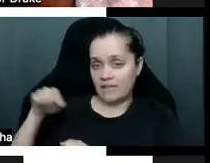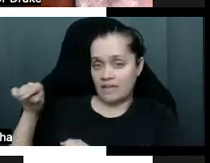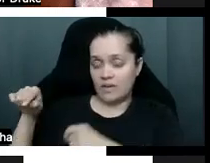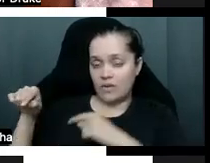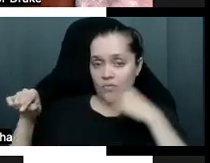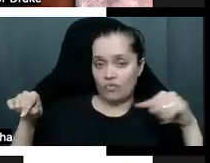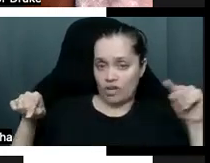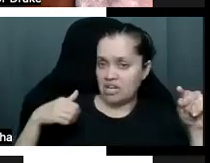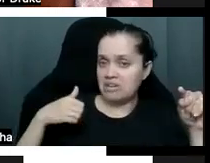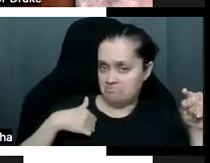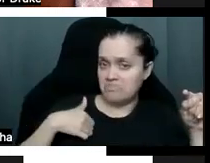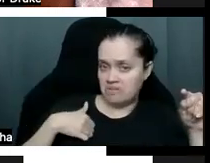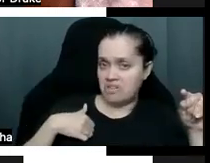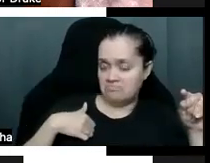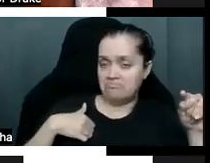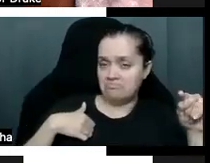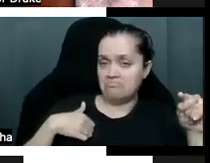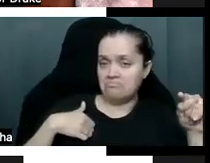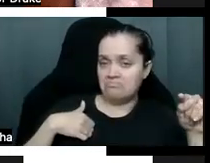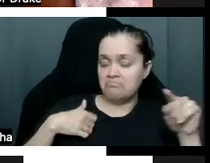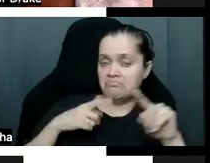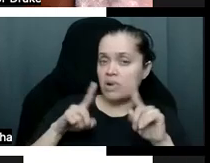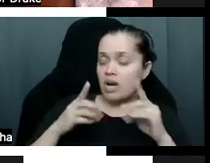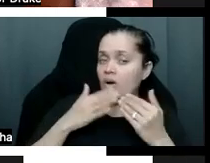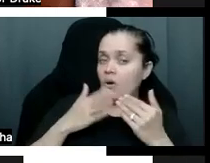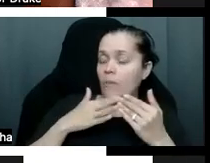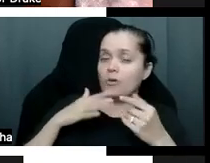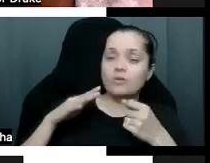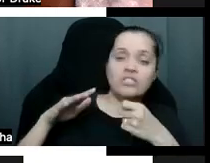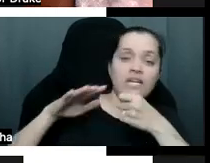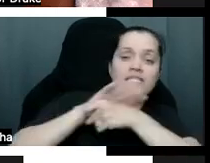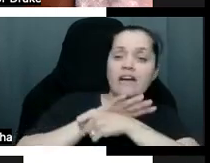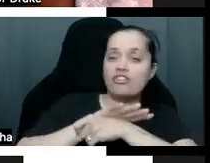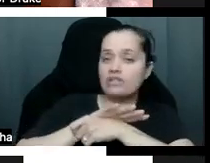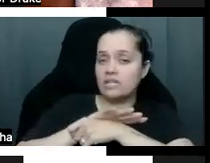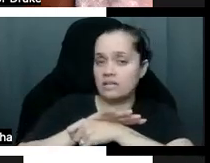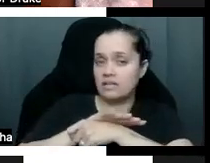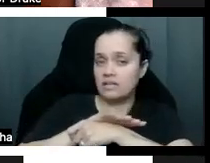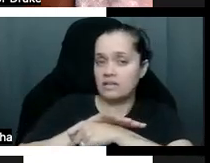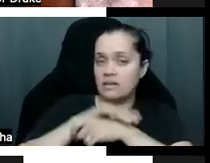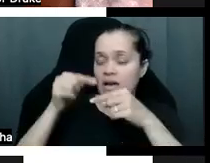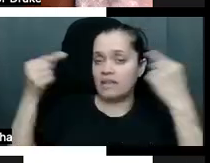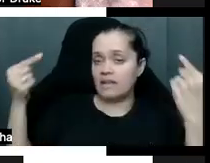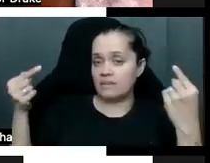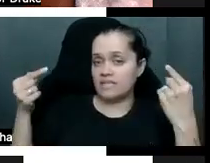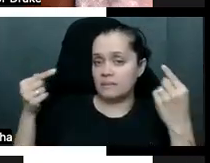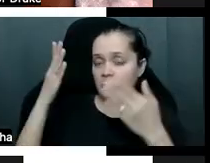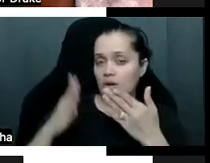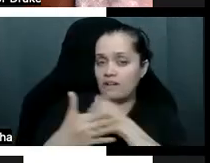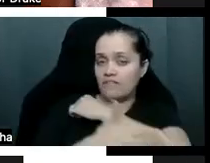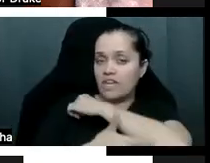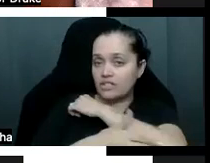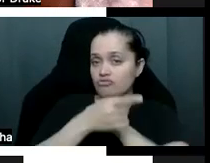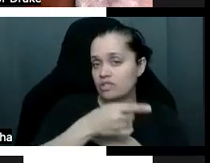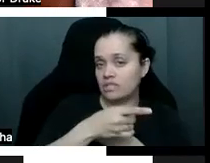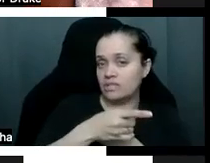Russia had a navy, but almost entirely on the other side of the country,